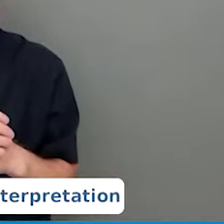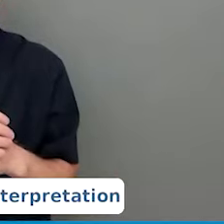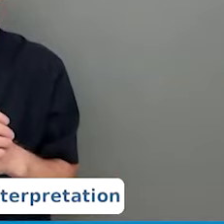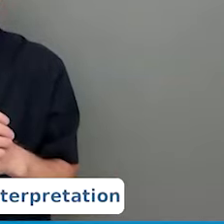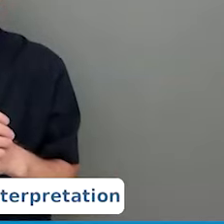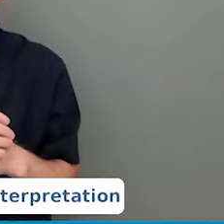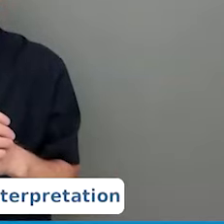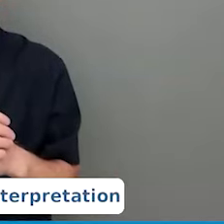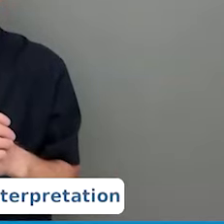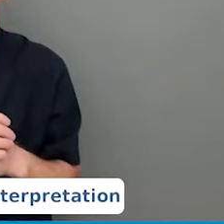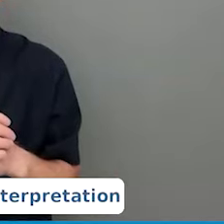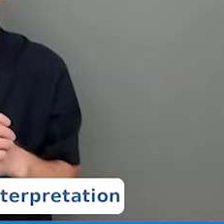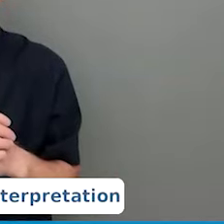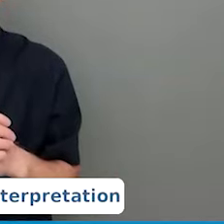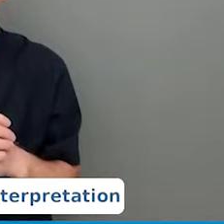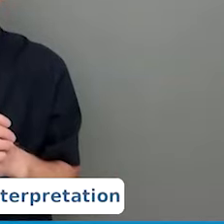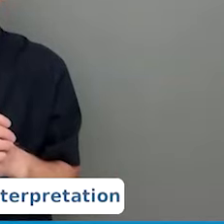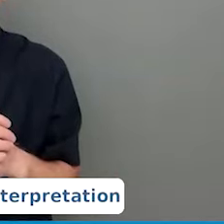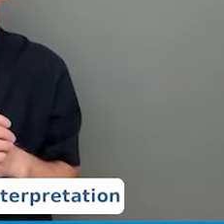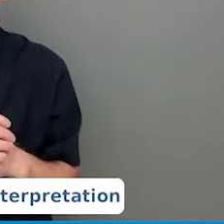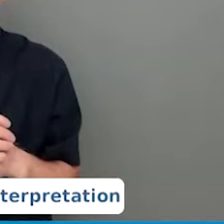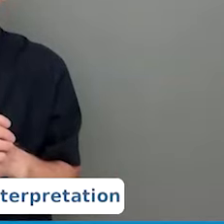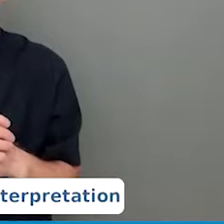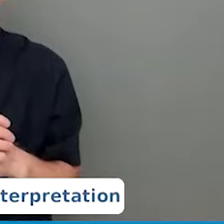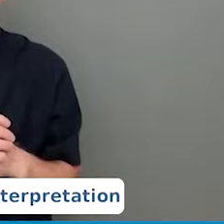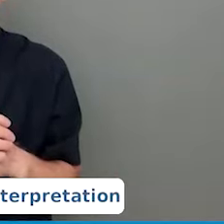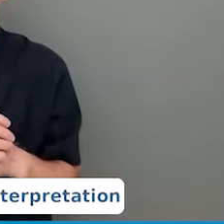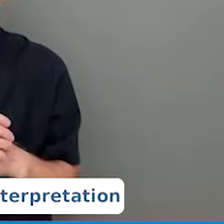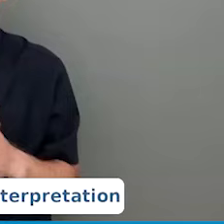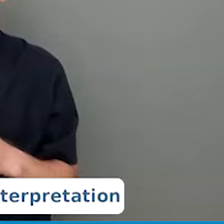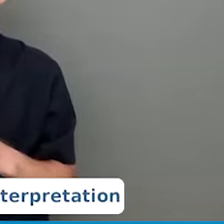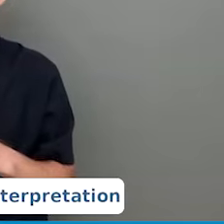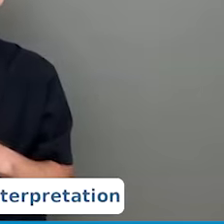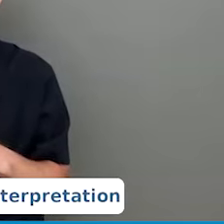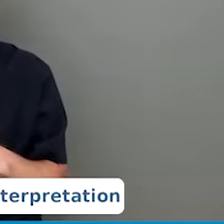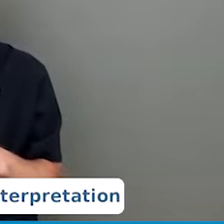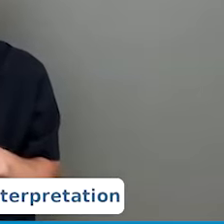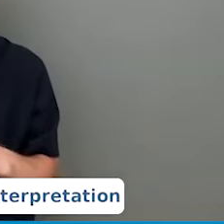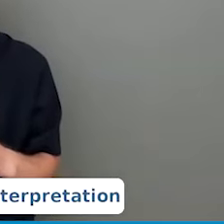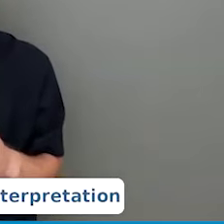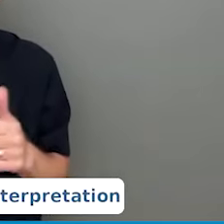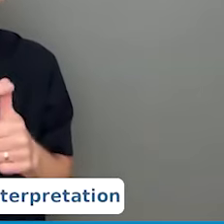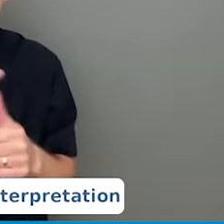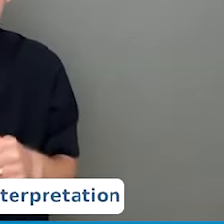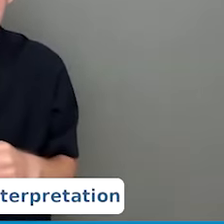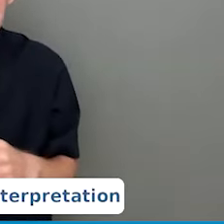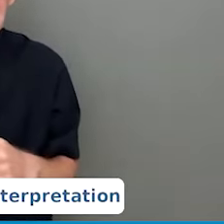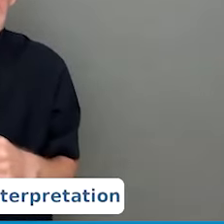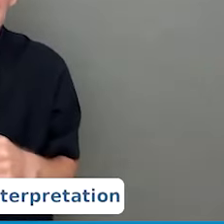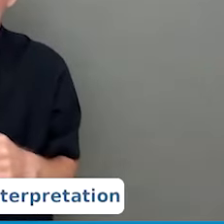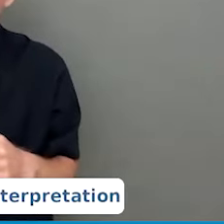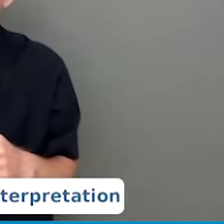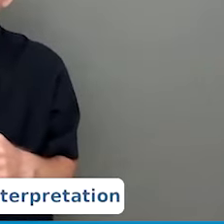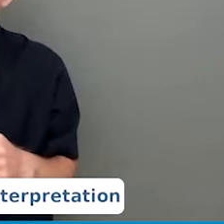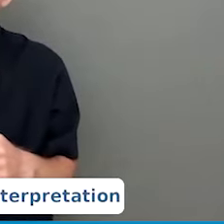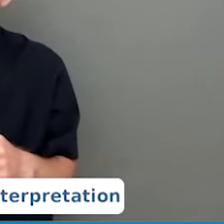much. I think first, I think it's fair to say, and Charles, please elaborate further on this. It's not like we've seen